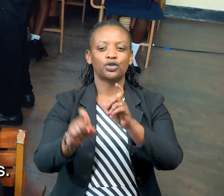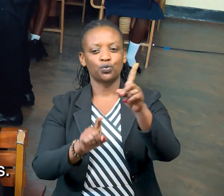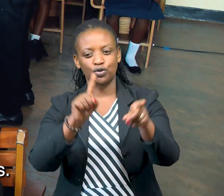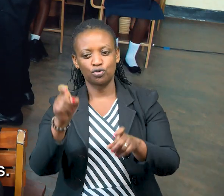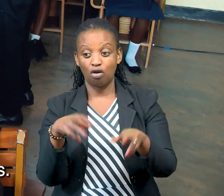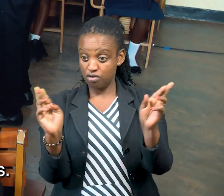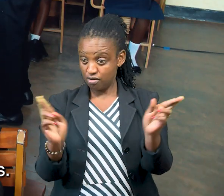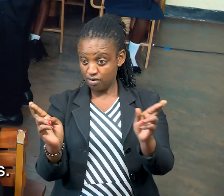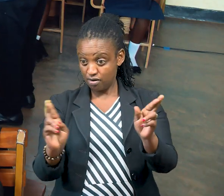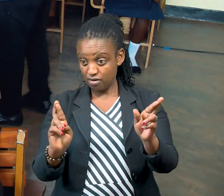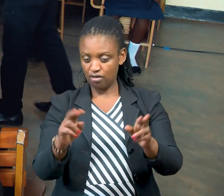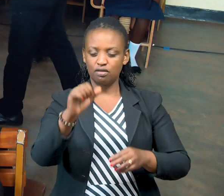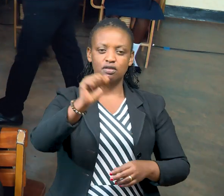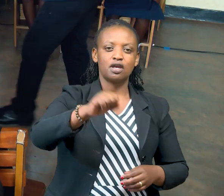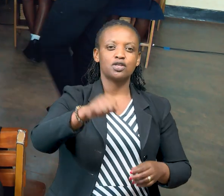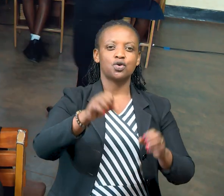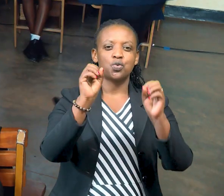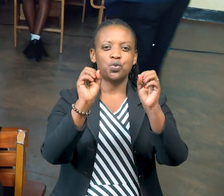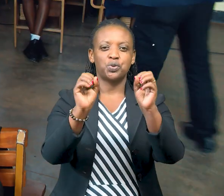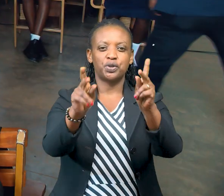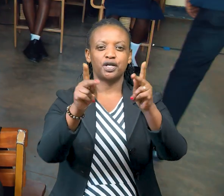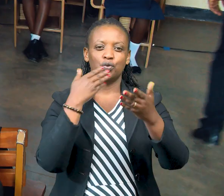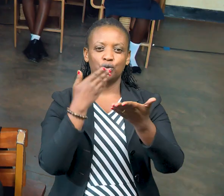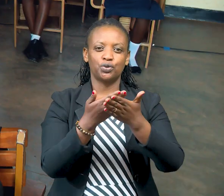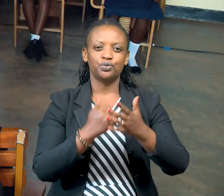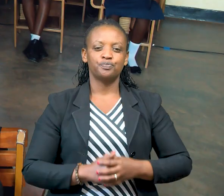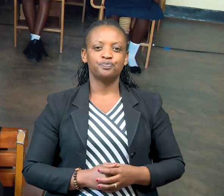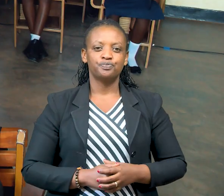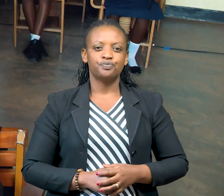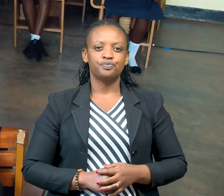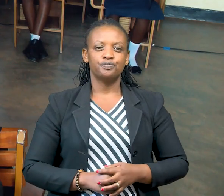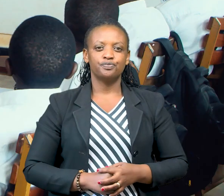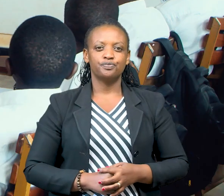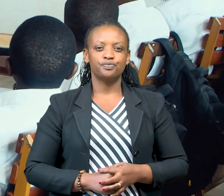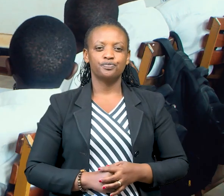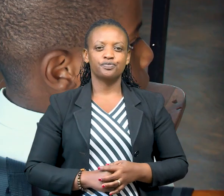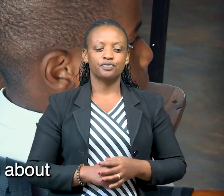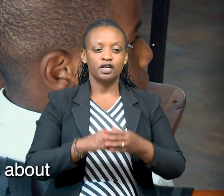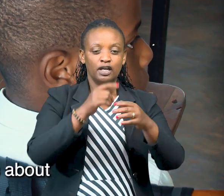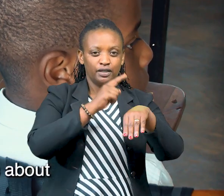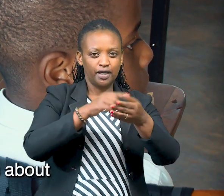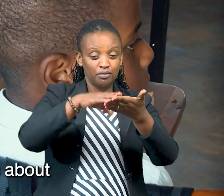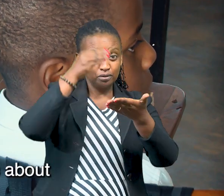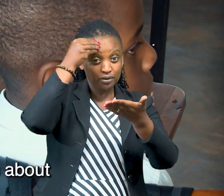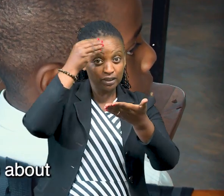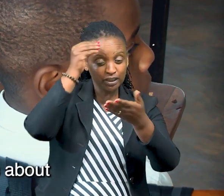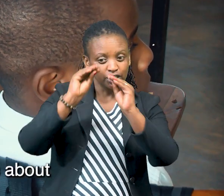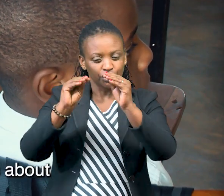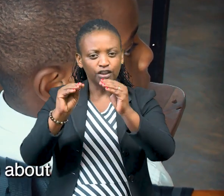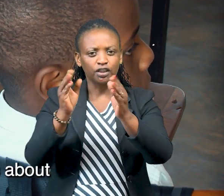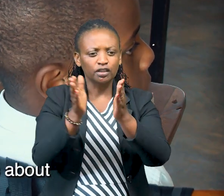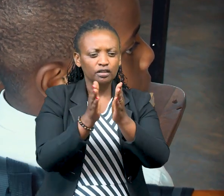some questions. Are you ready? Yes. Okay, good. Today's teaching and learning